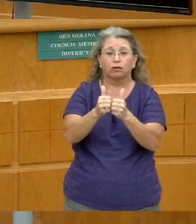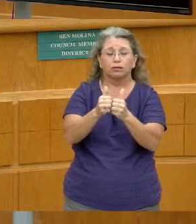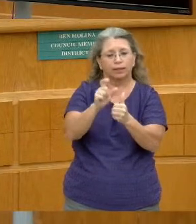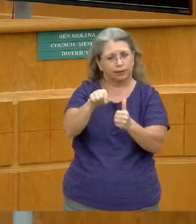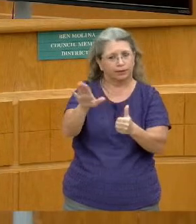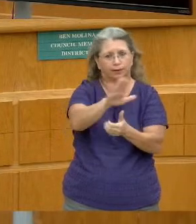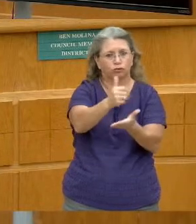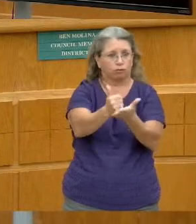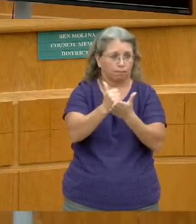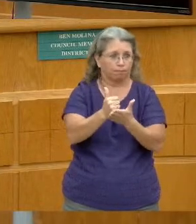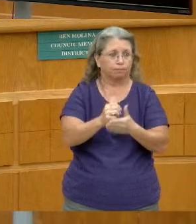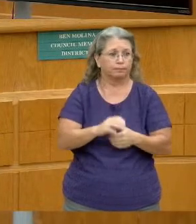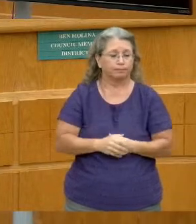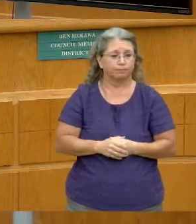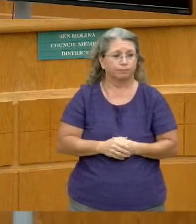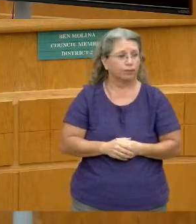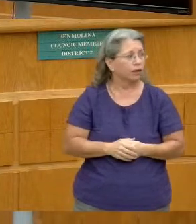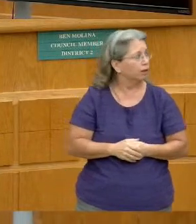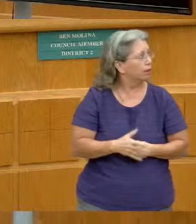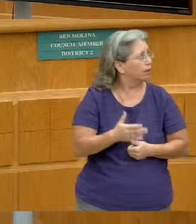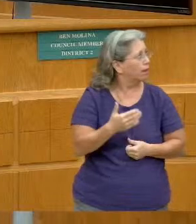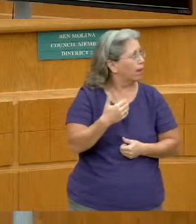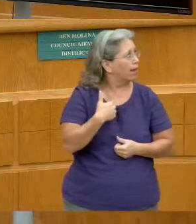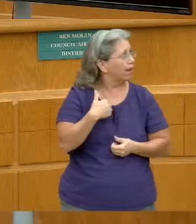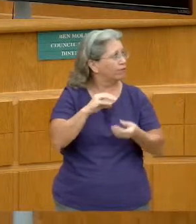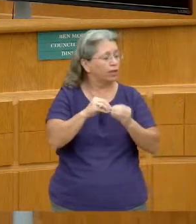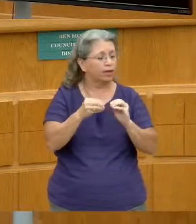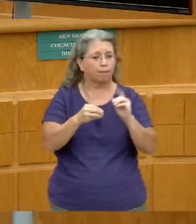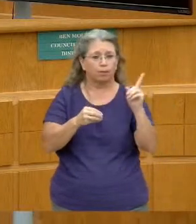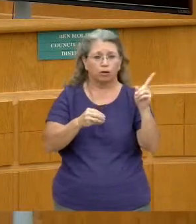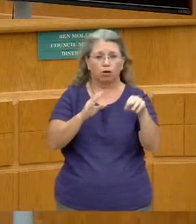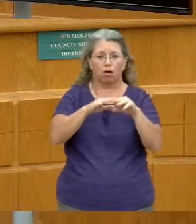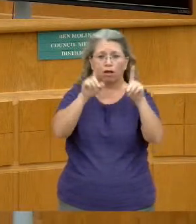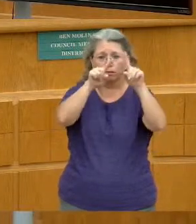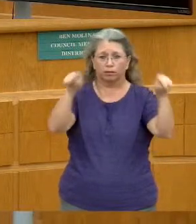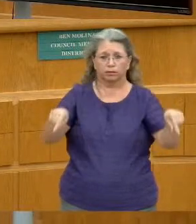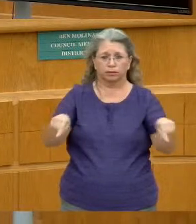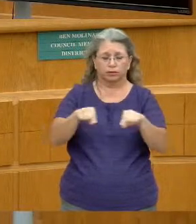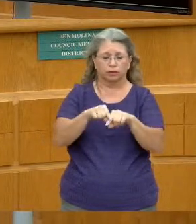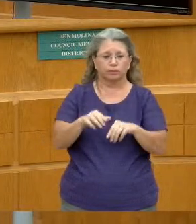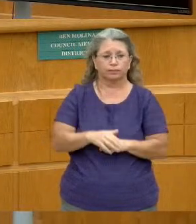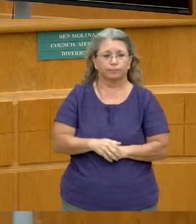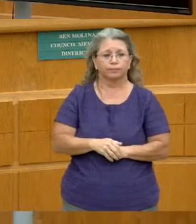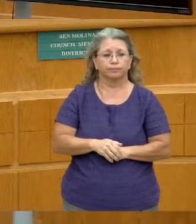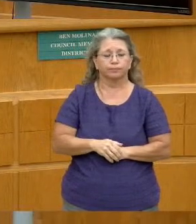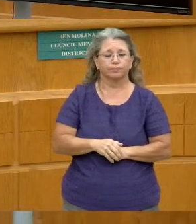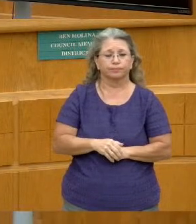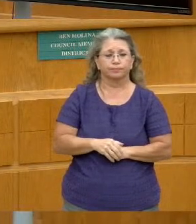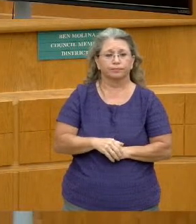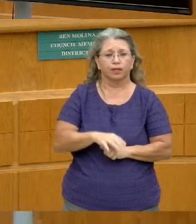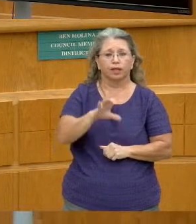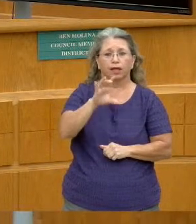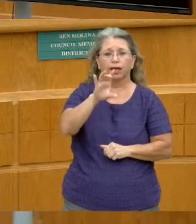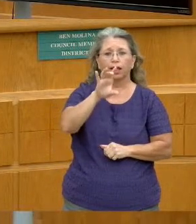help. And so I've got a number here on the wall on our PowerPoint,